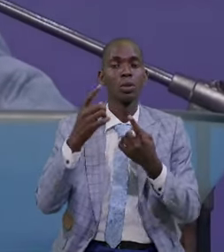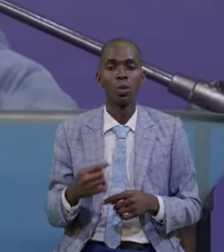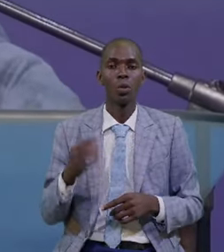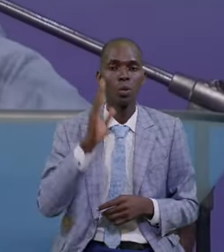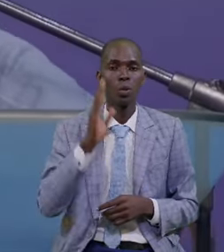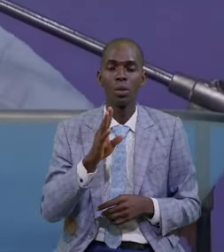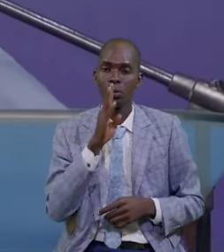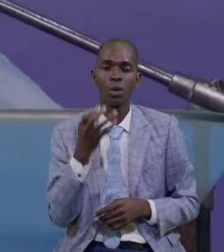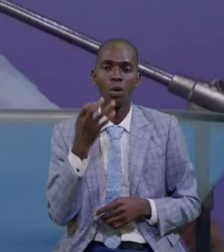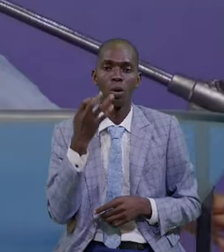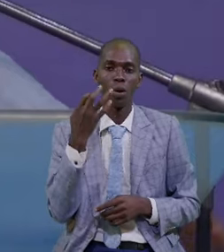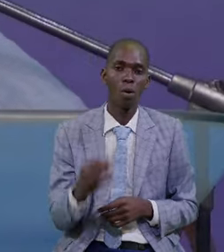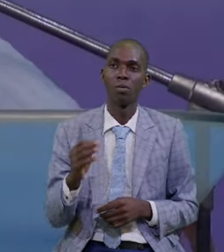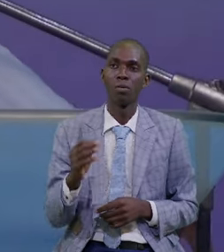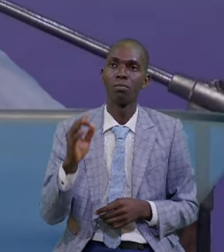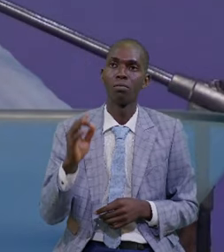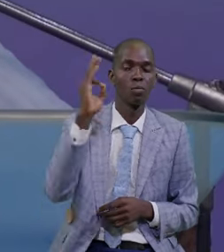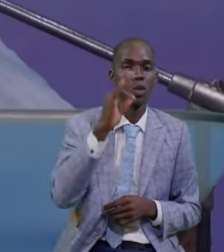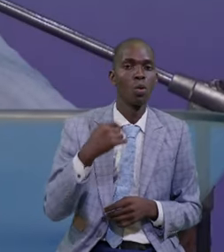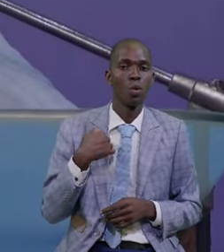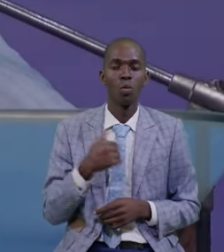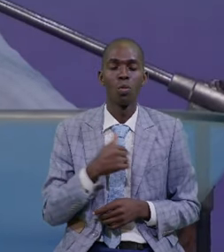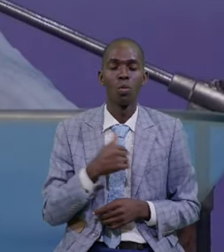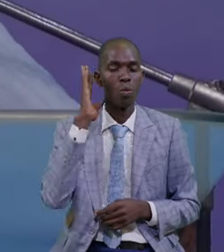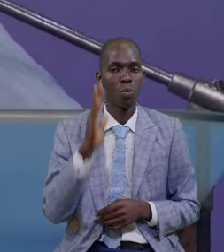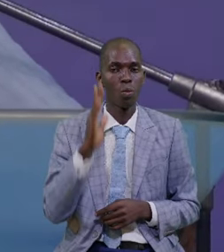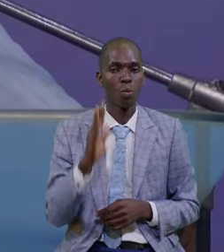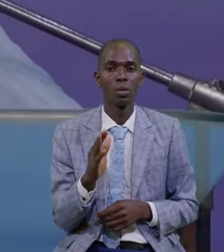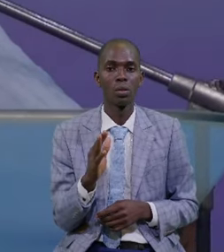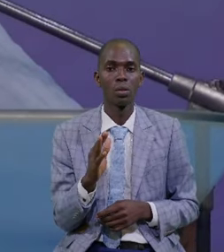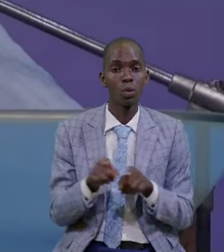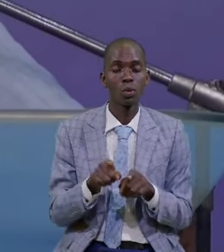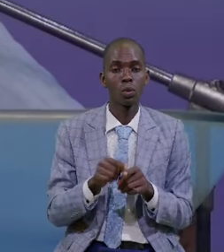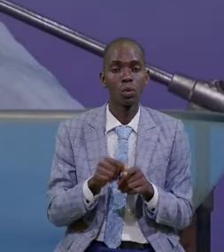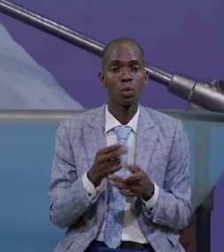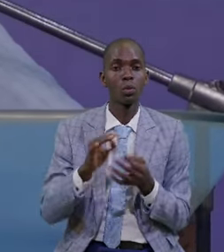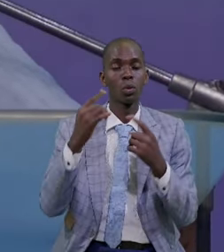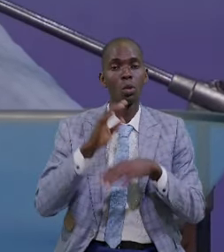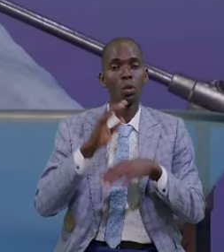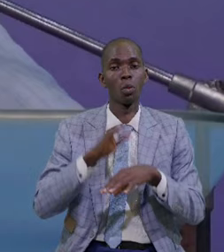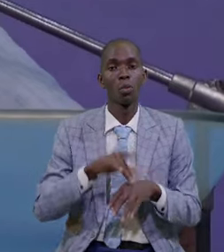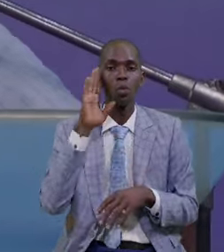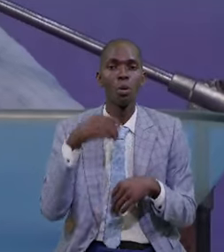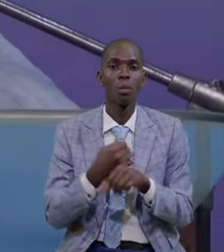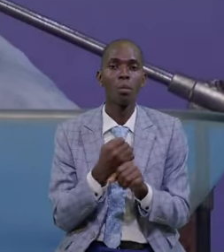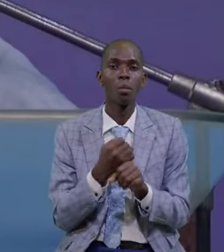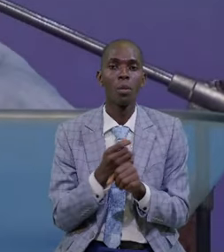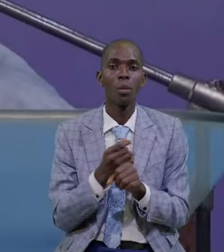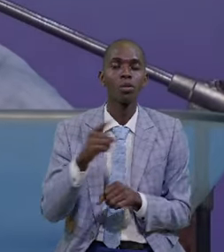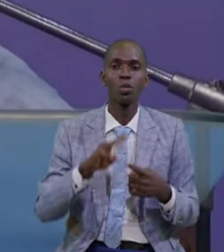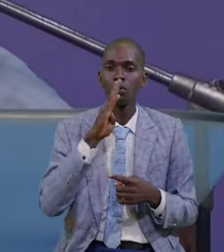you also, the Holy Ghost coming upon you will make you an effective witness